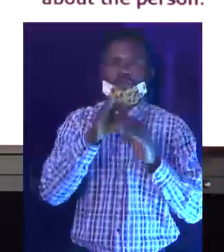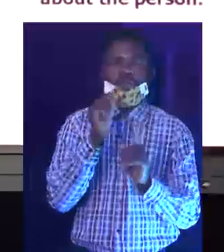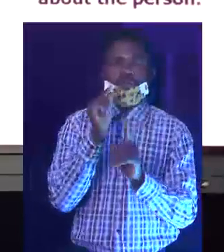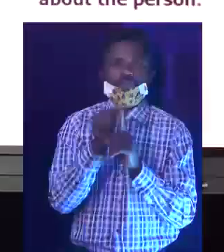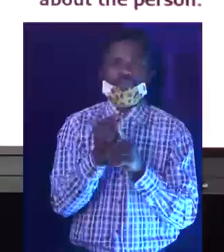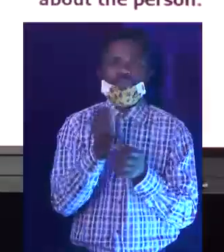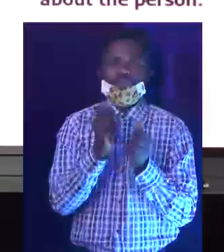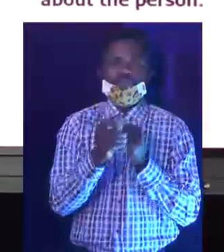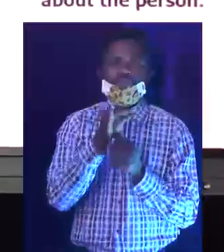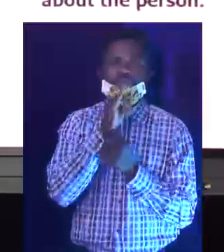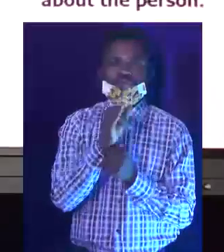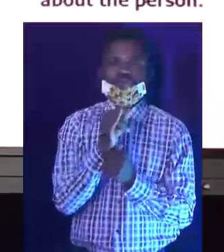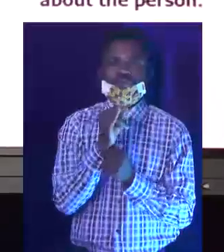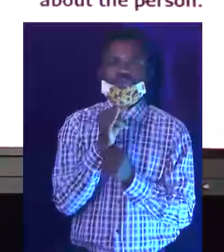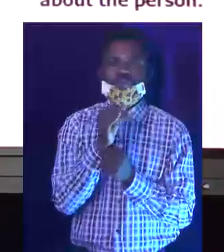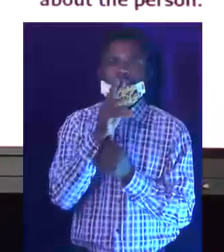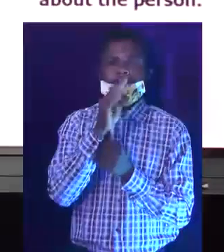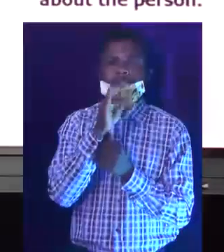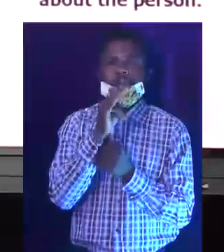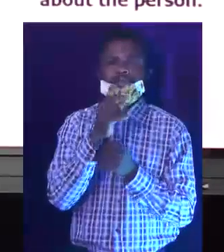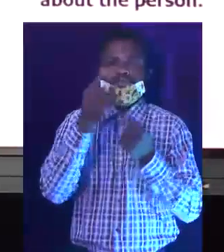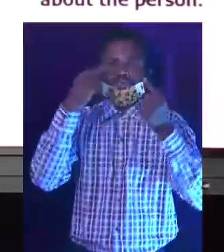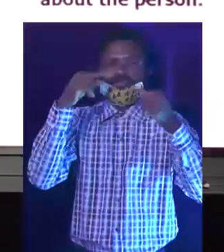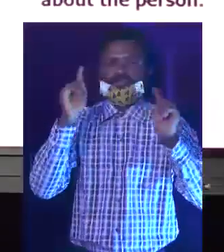important point, which is the milestones.